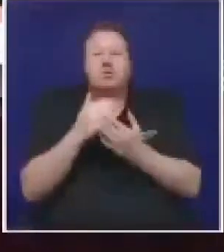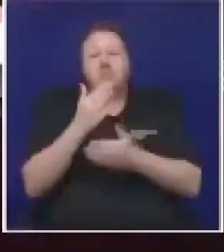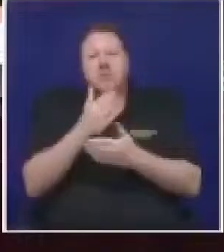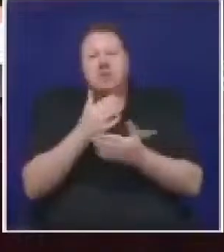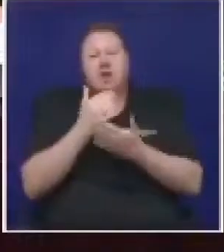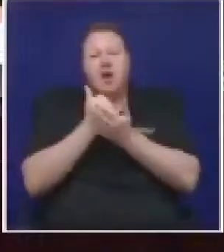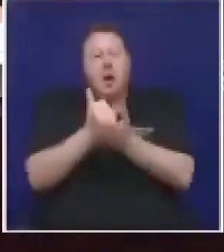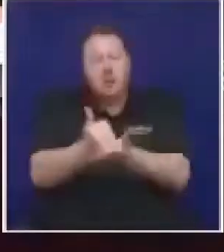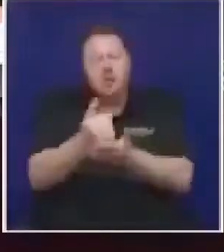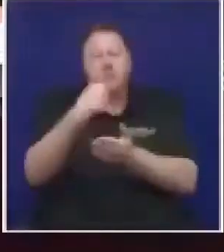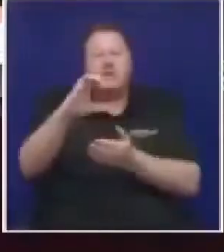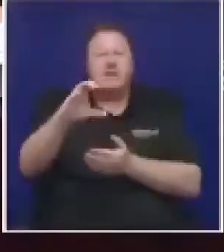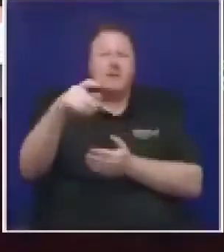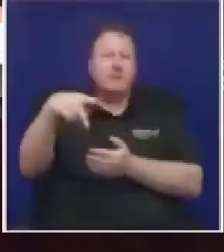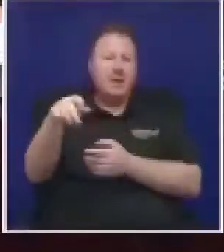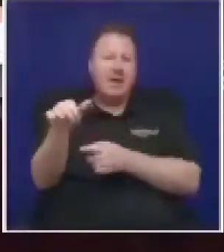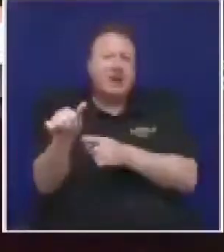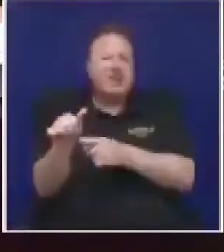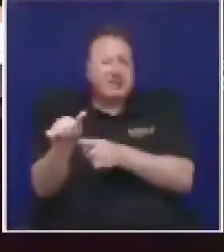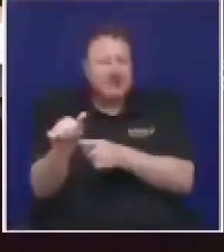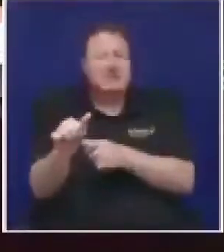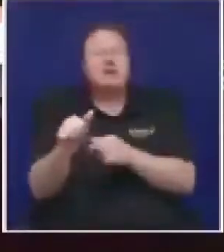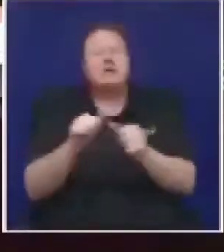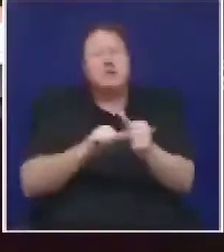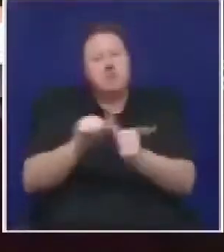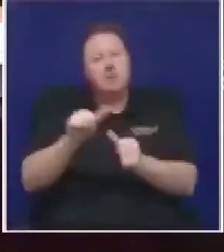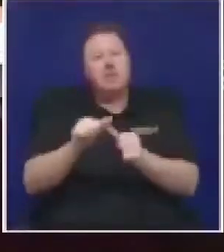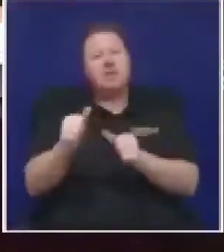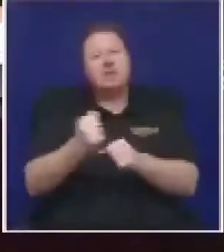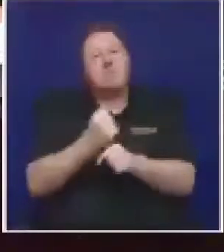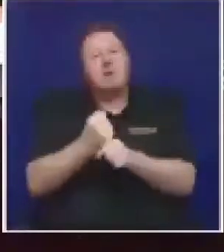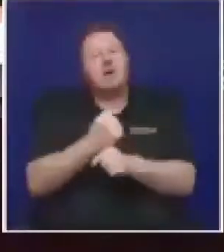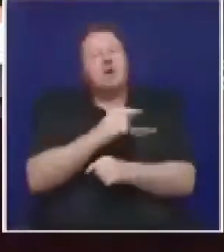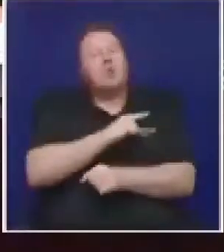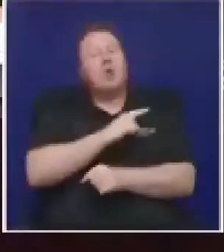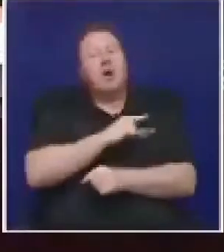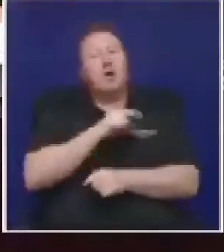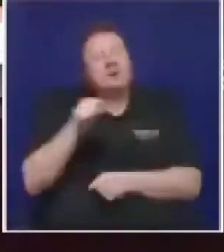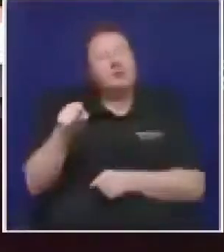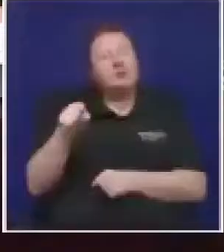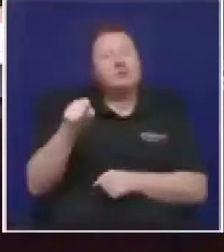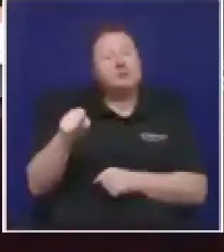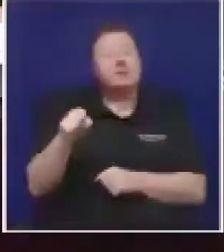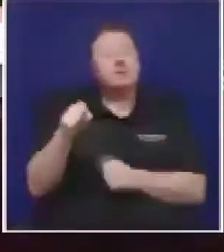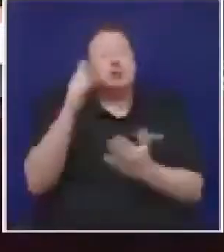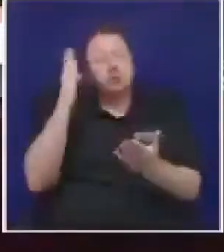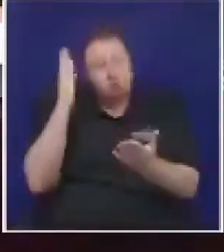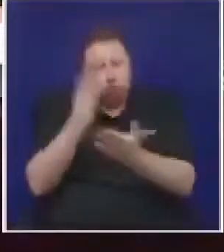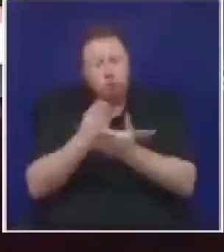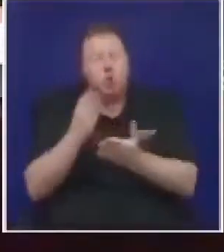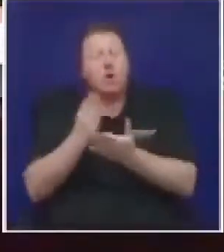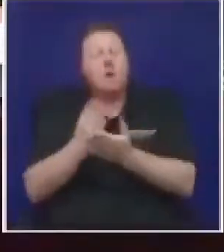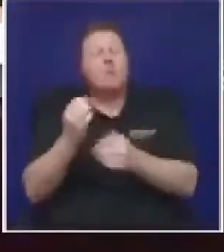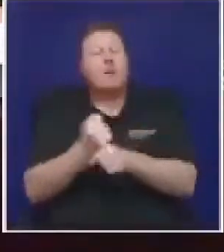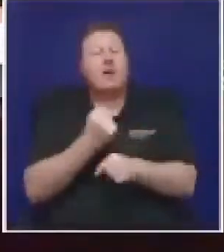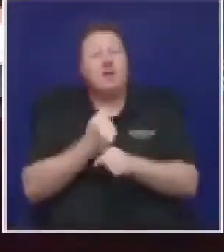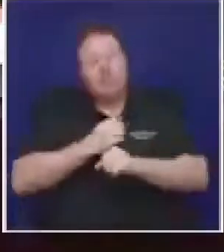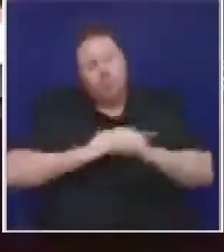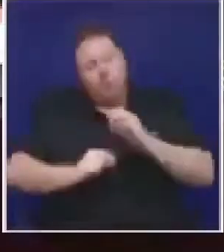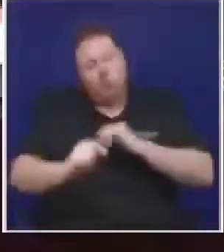the CPAs to strengthen them, because they are really the backbone of ensuring that we can fast